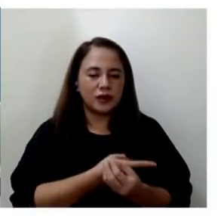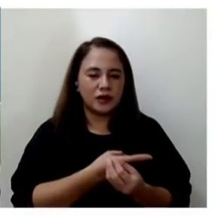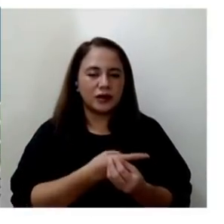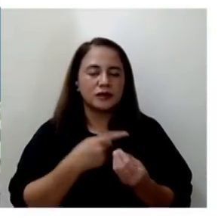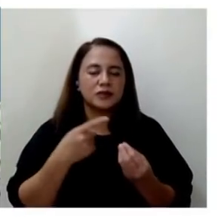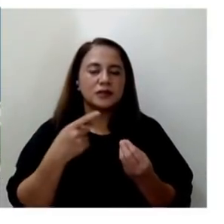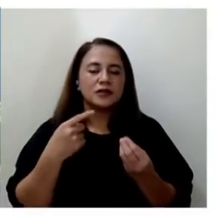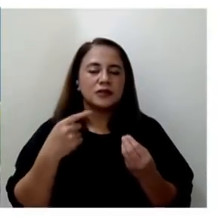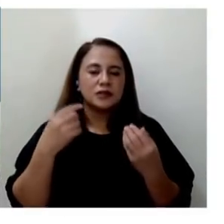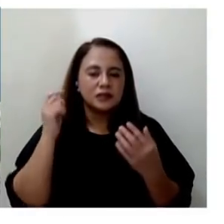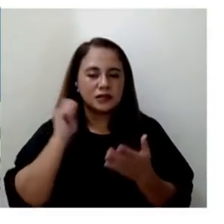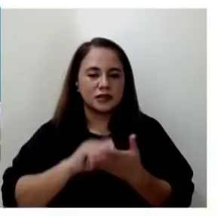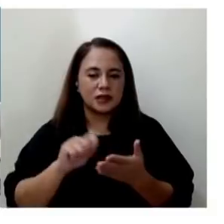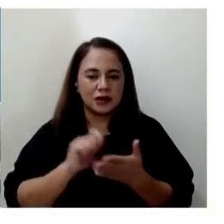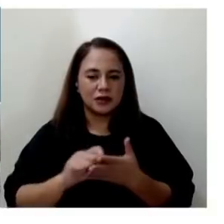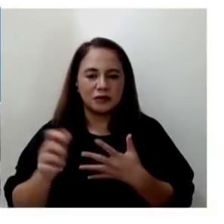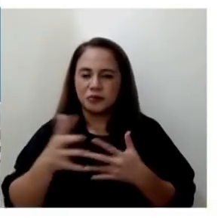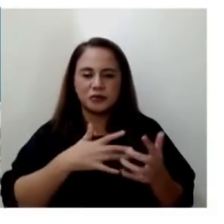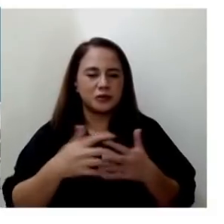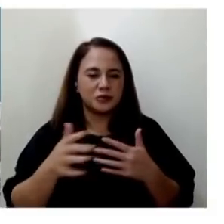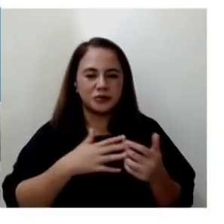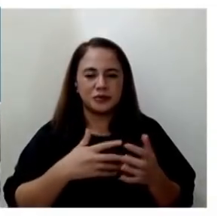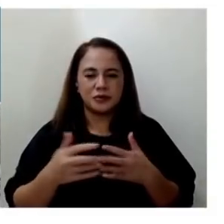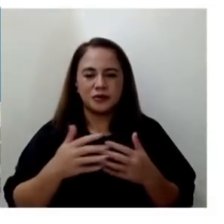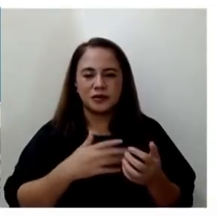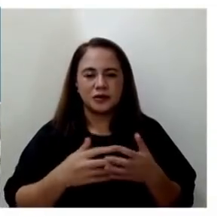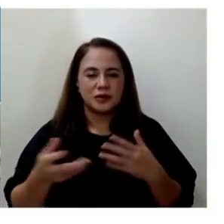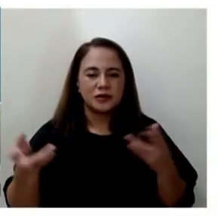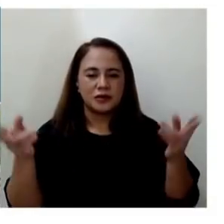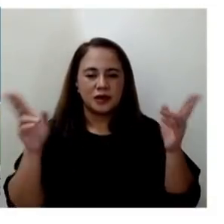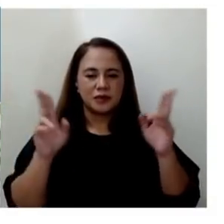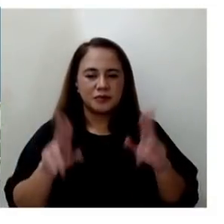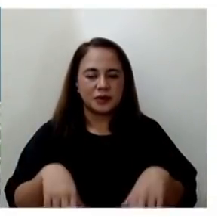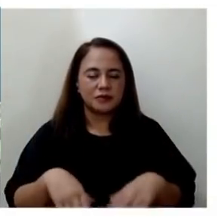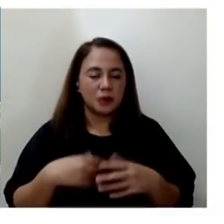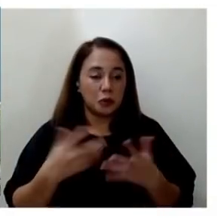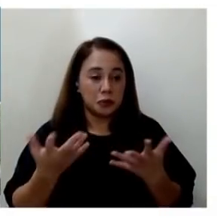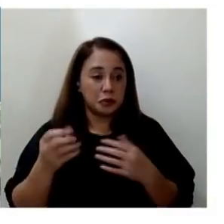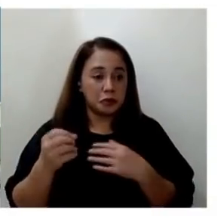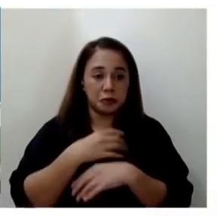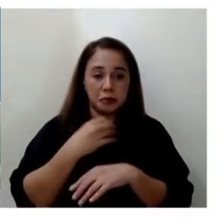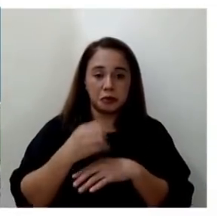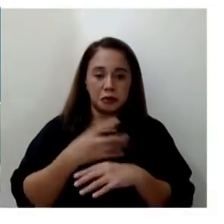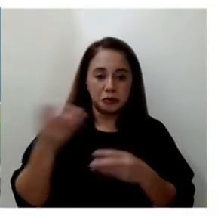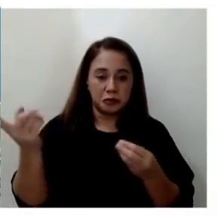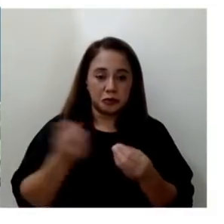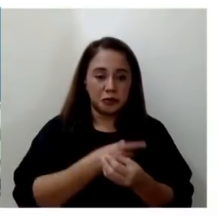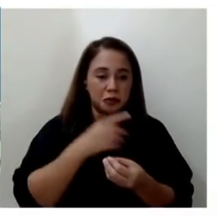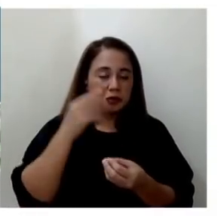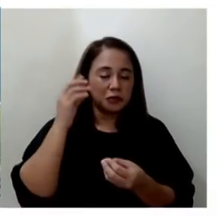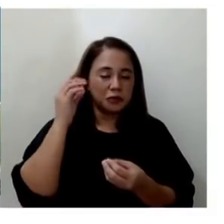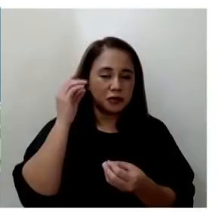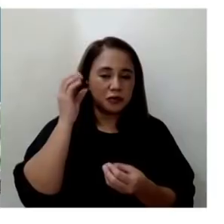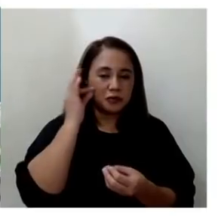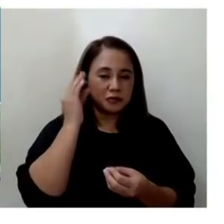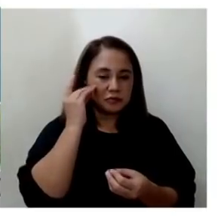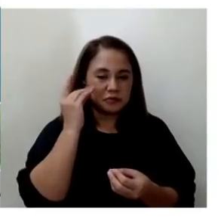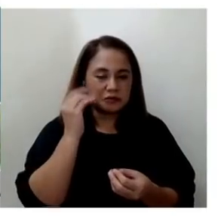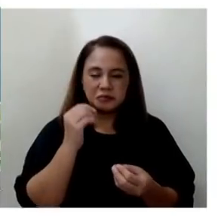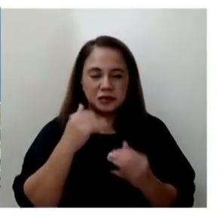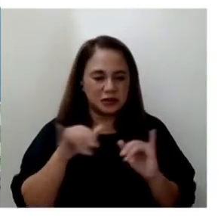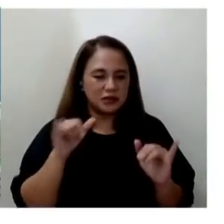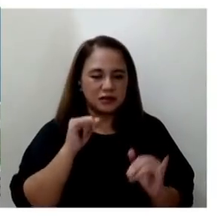if his fellow Cabinet Secretaries have advised the President to fire Health Secretary Duque.